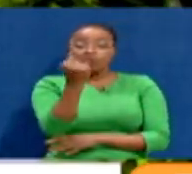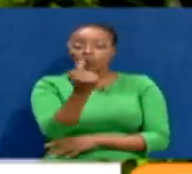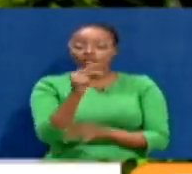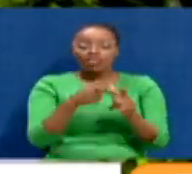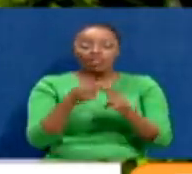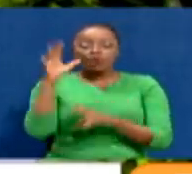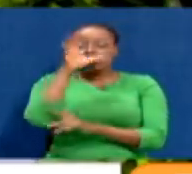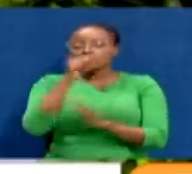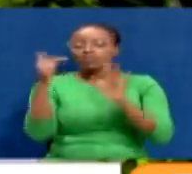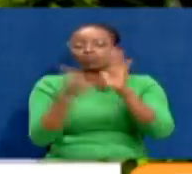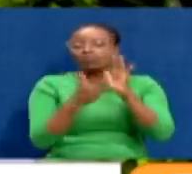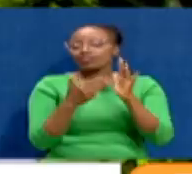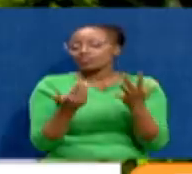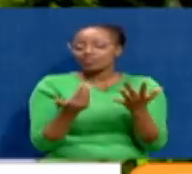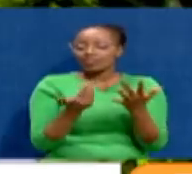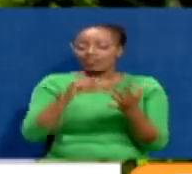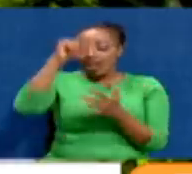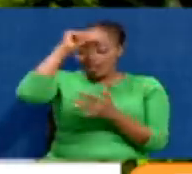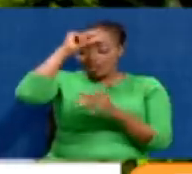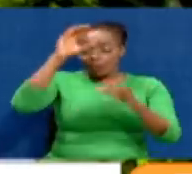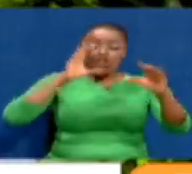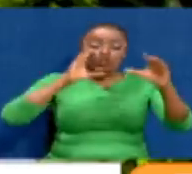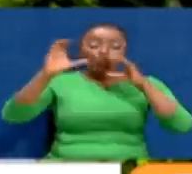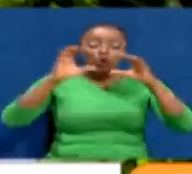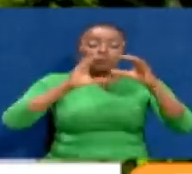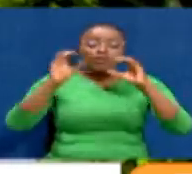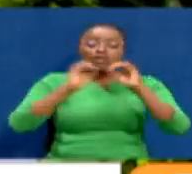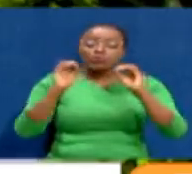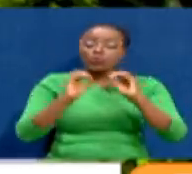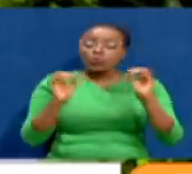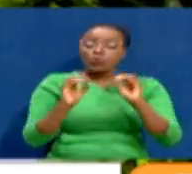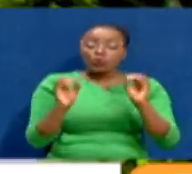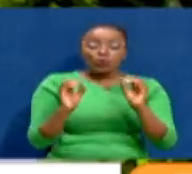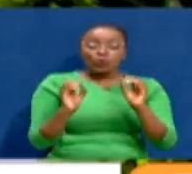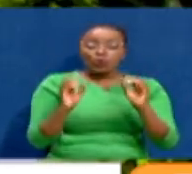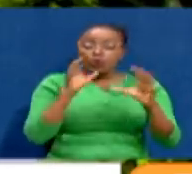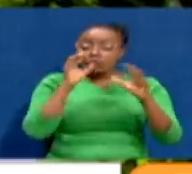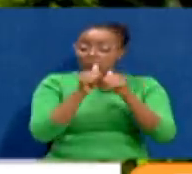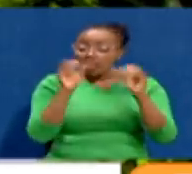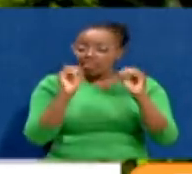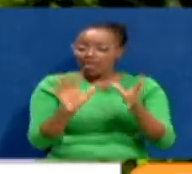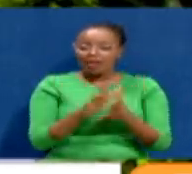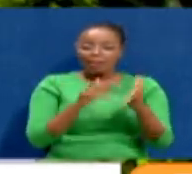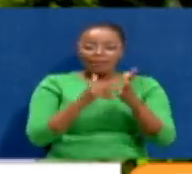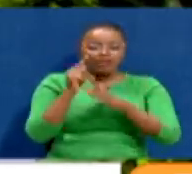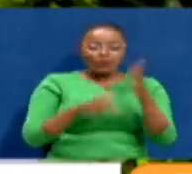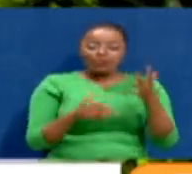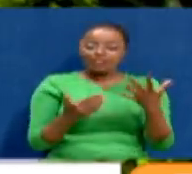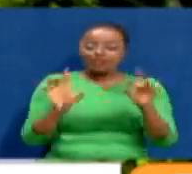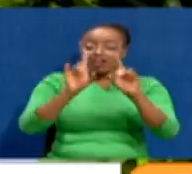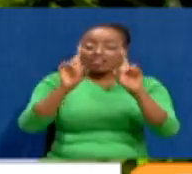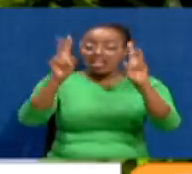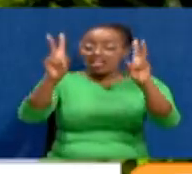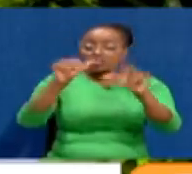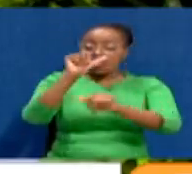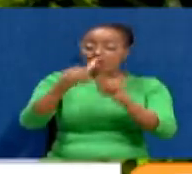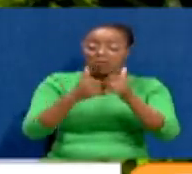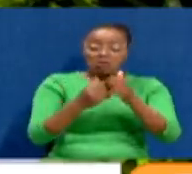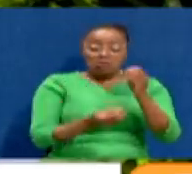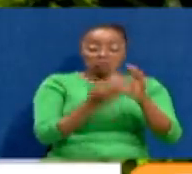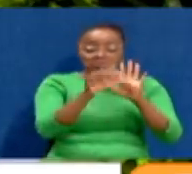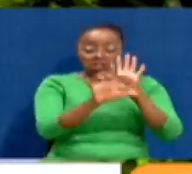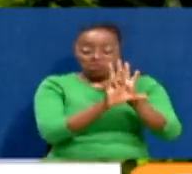we are missing the point. The government is not communicating properly now. And that is your view? There is no question of set of rules